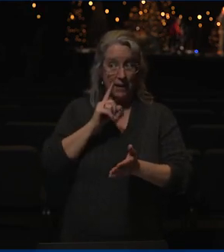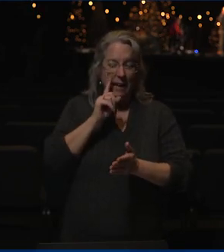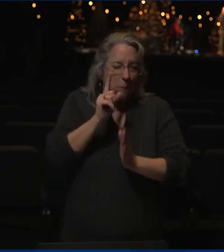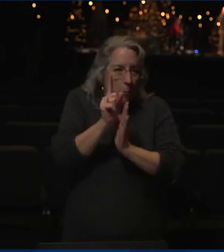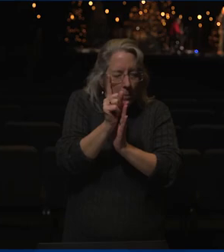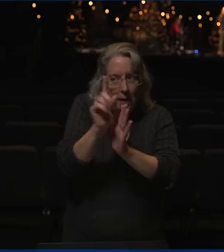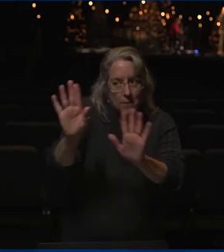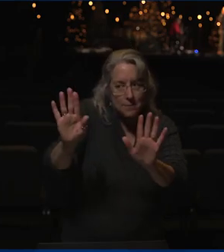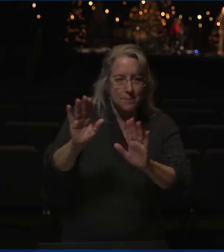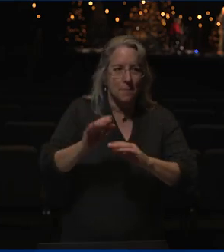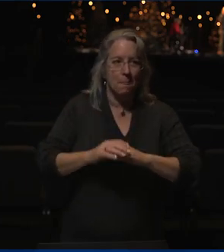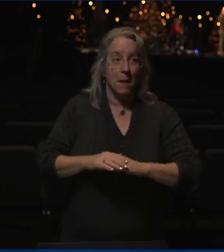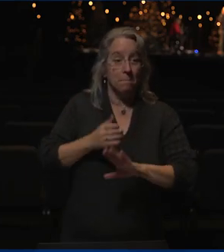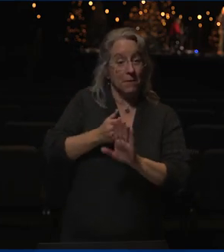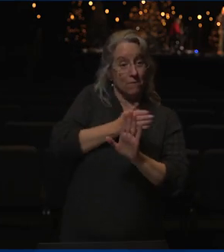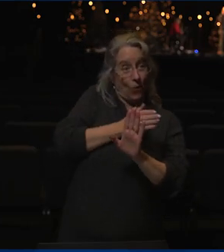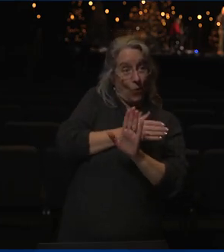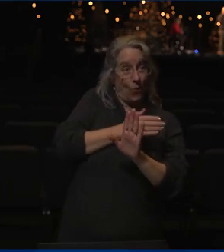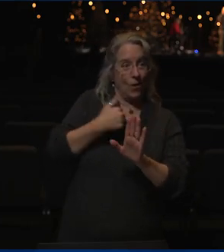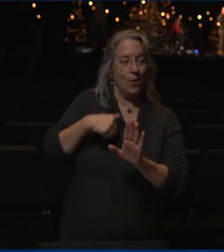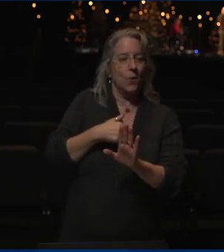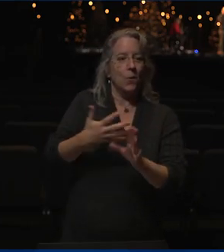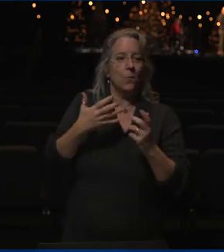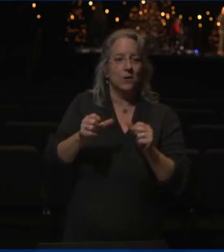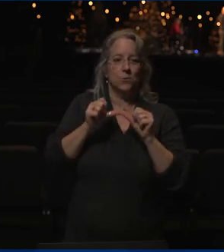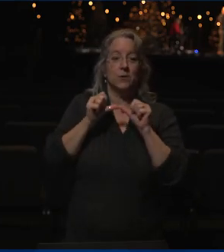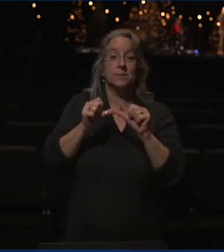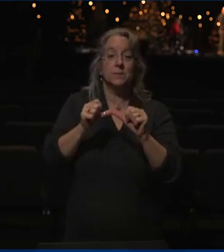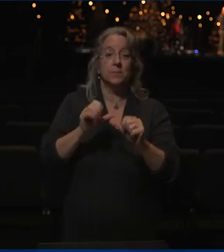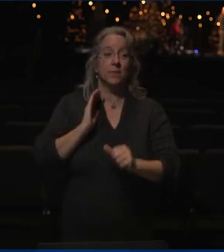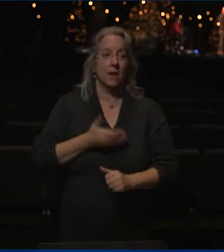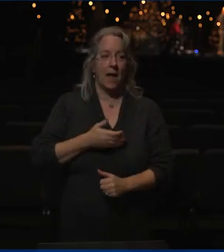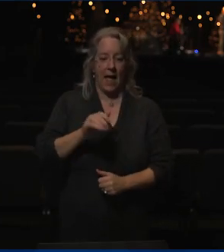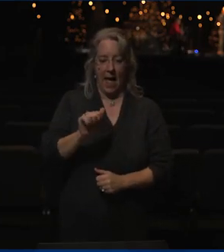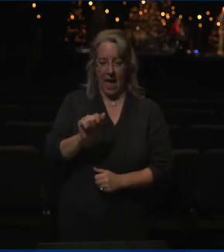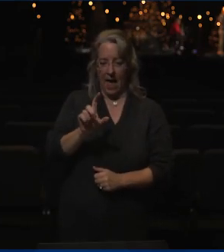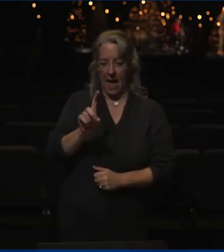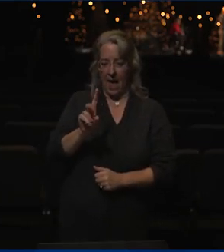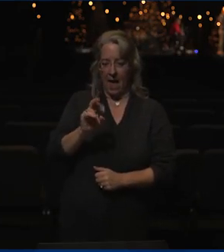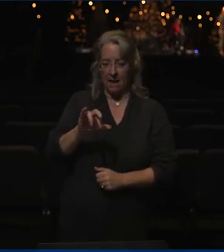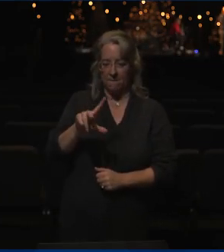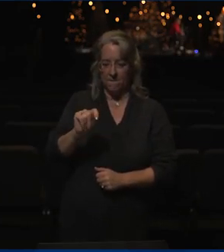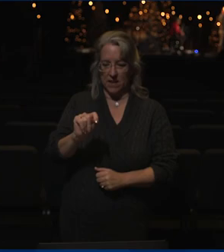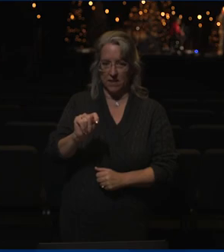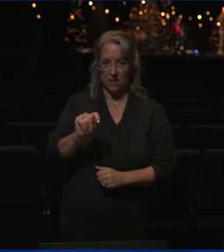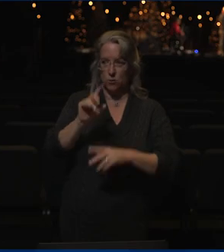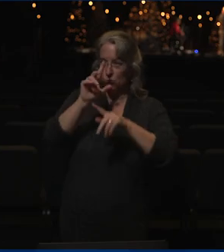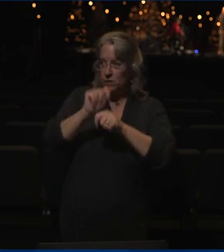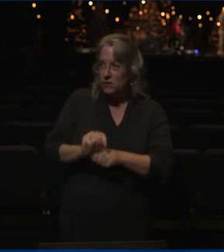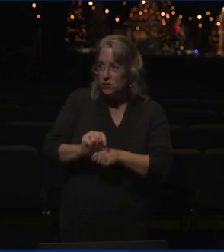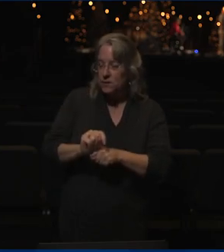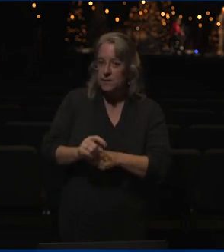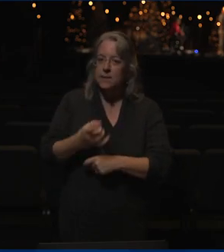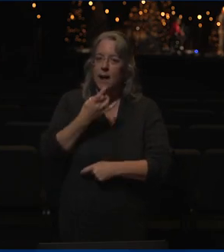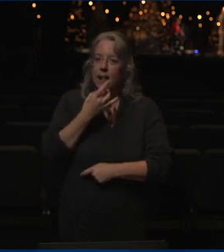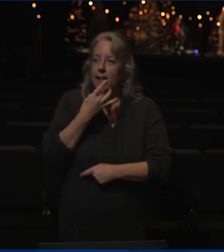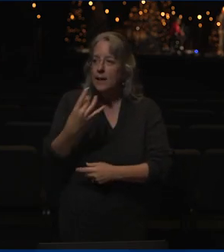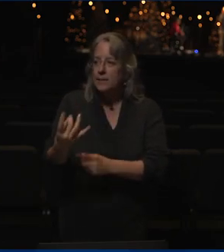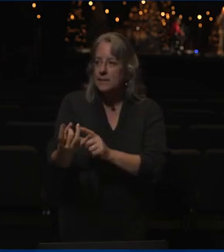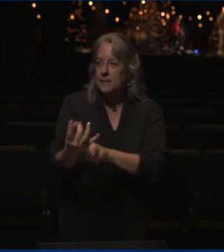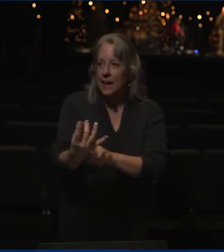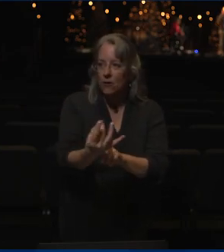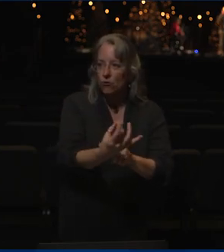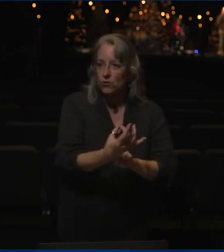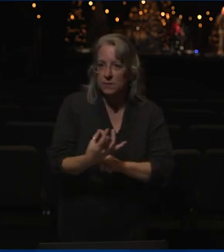that, we're going to go ahead and continue our Advent tradition here by lighting the candles. So up